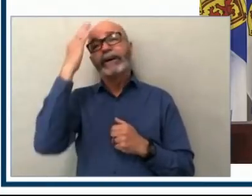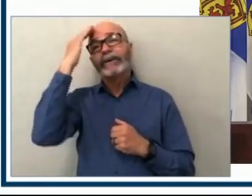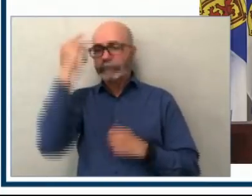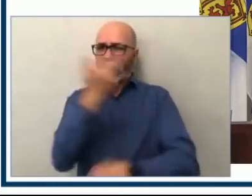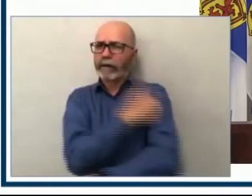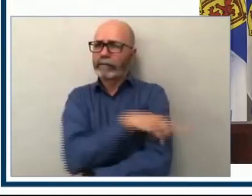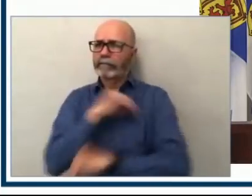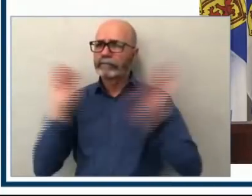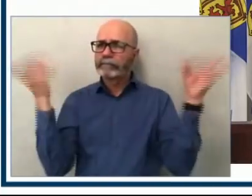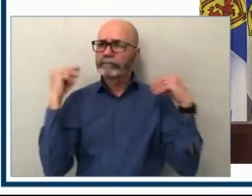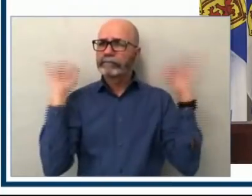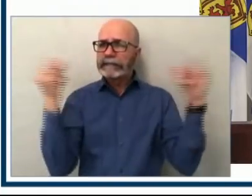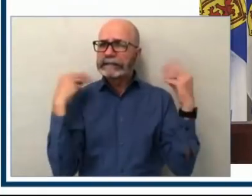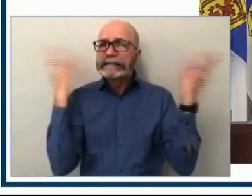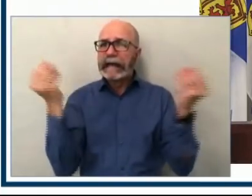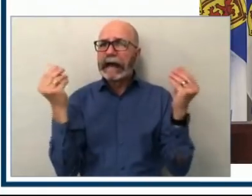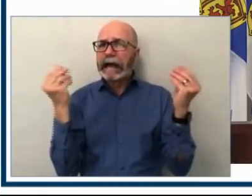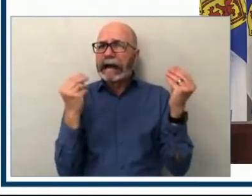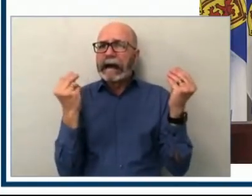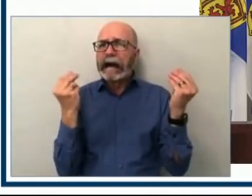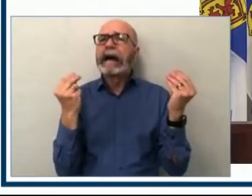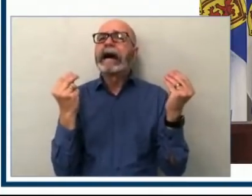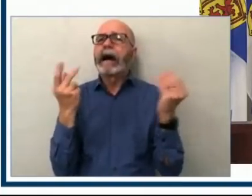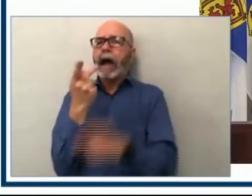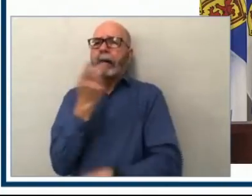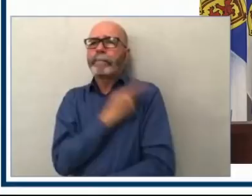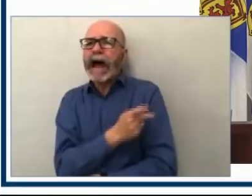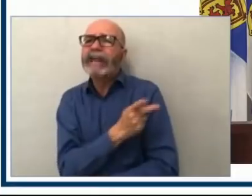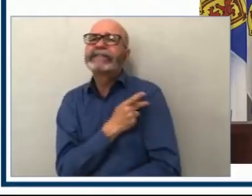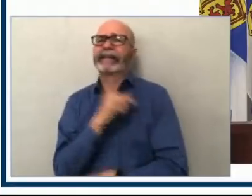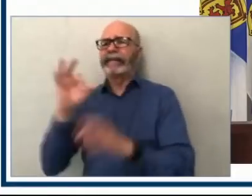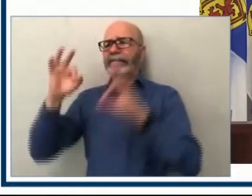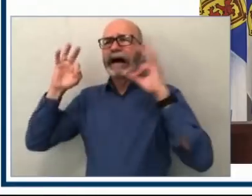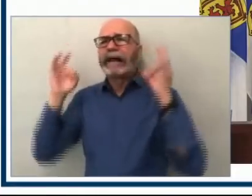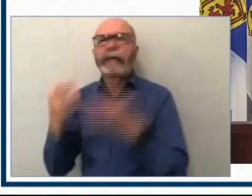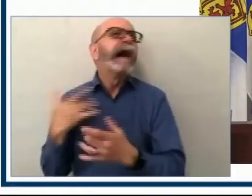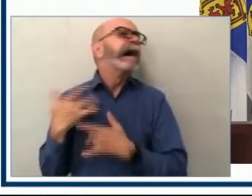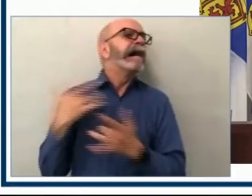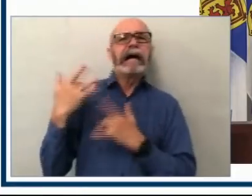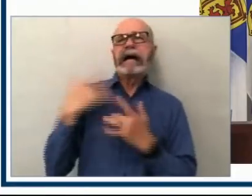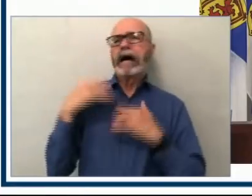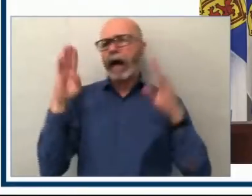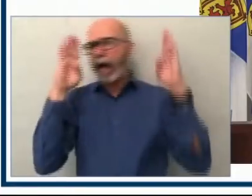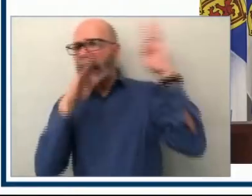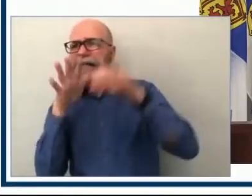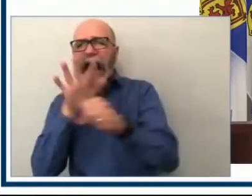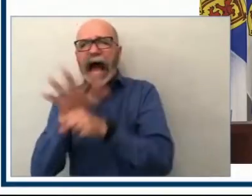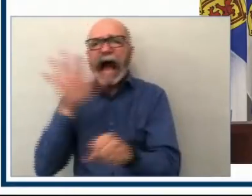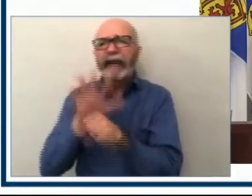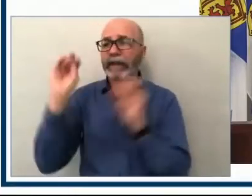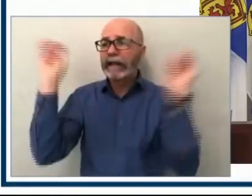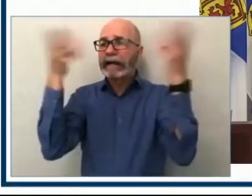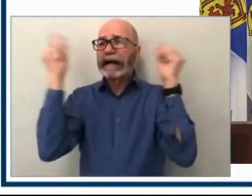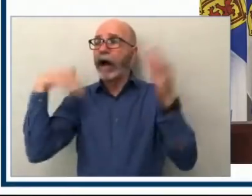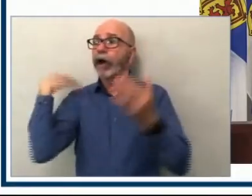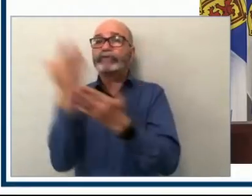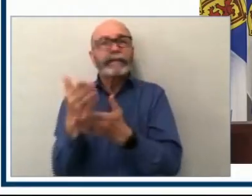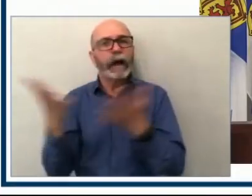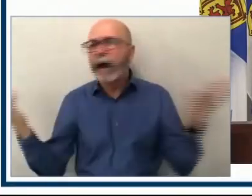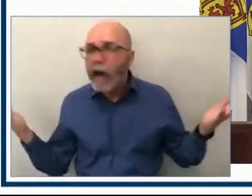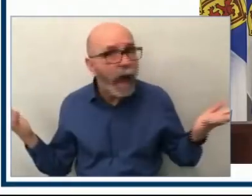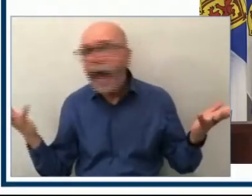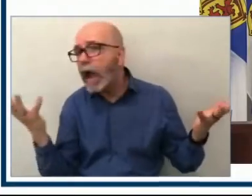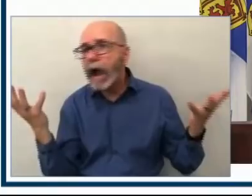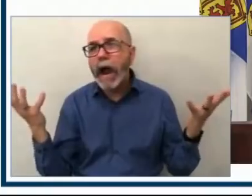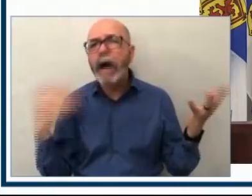patients' families, serious concerns about ambulance shortages and delays in responding. What is